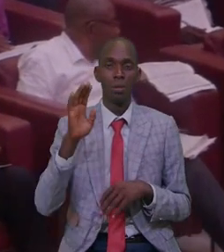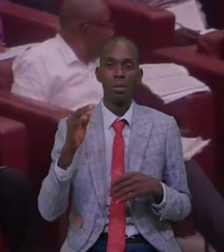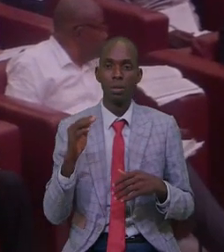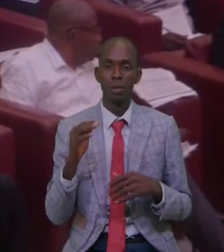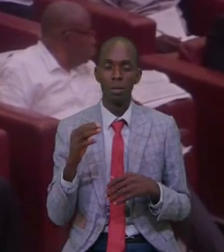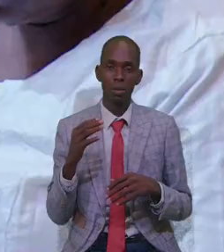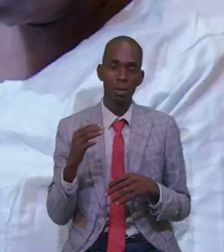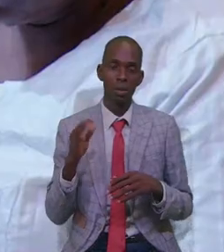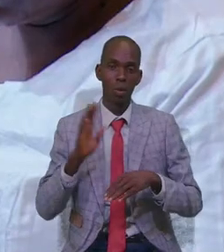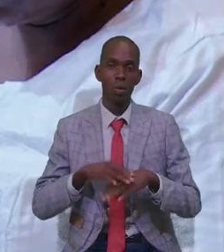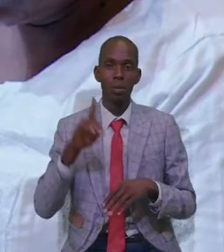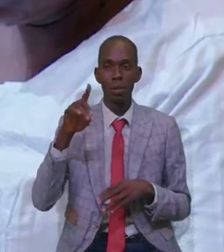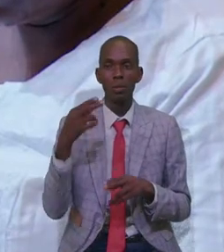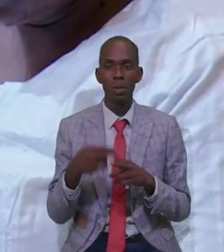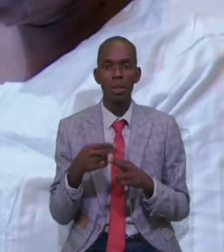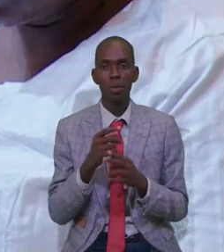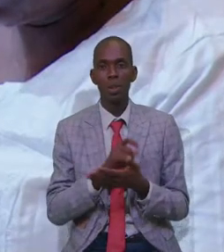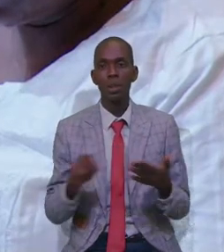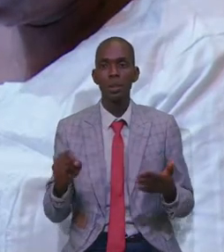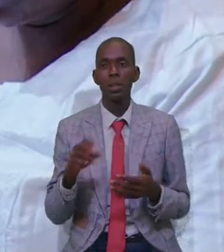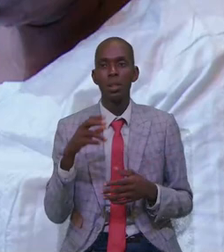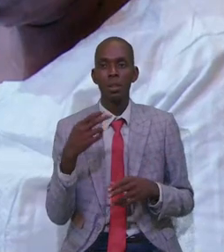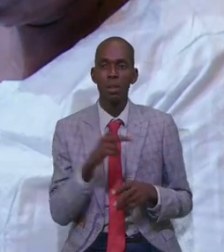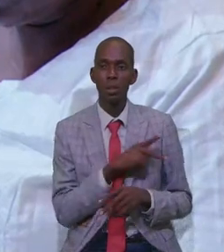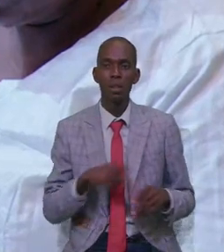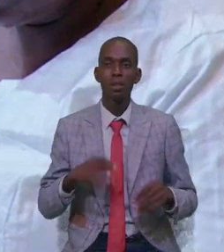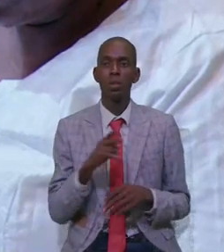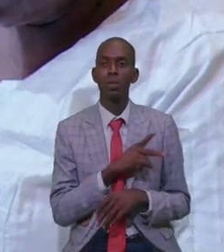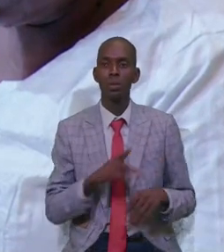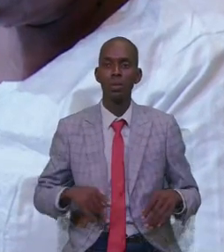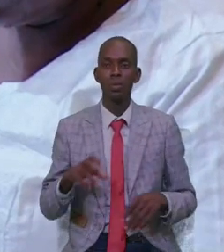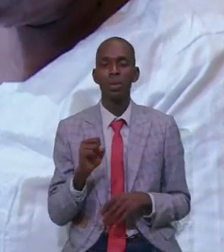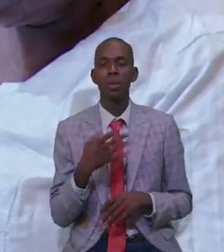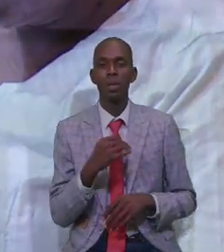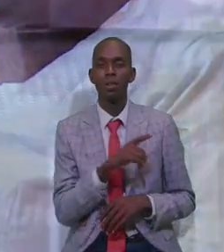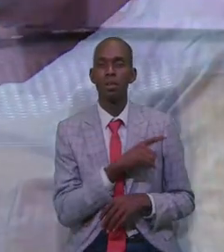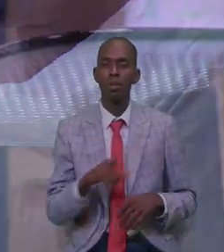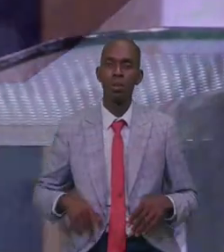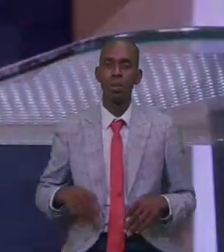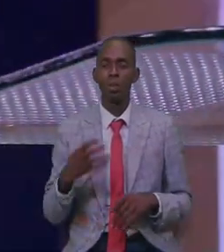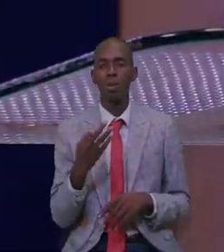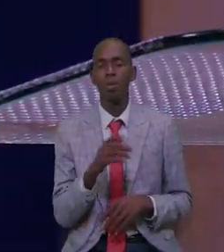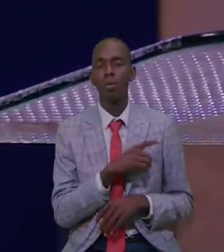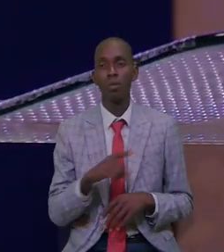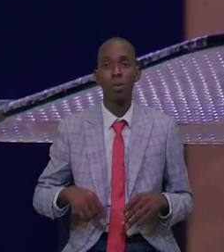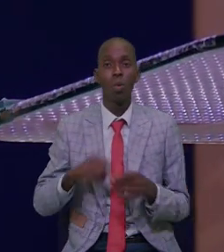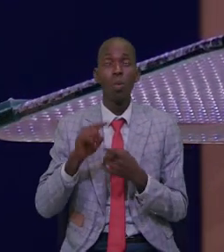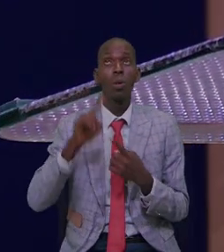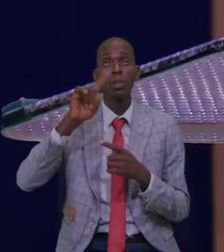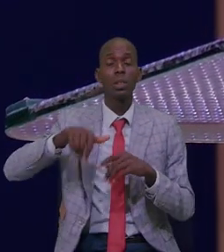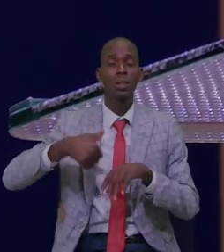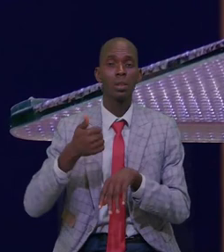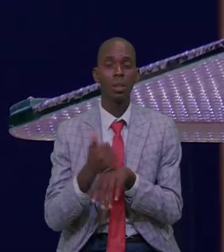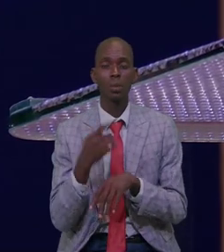name written, King of Kings and Lord of Lords. When he establishes his dominion that will never pass